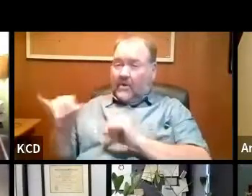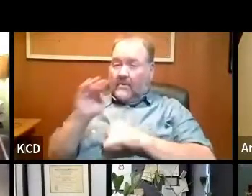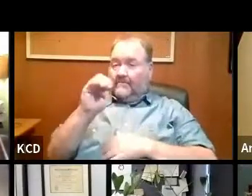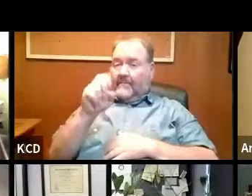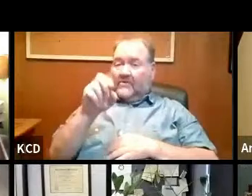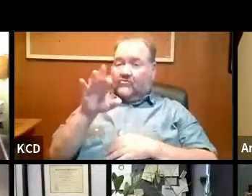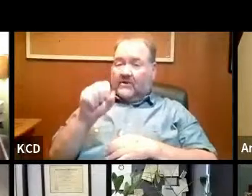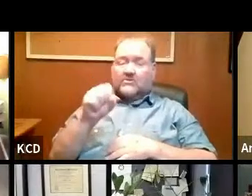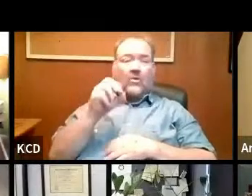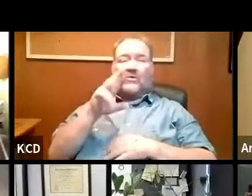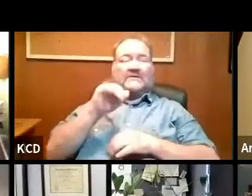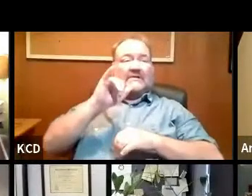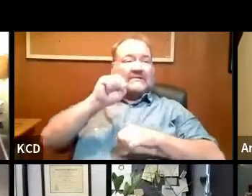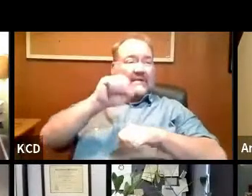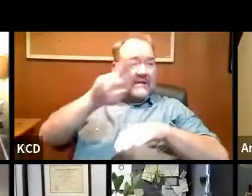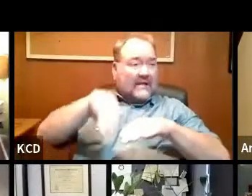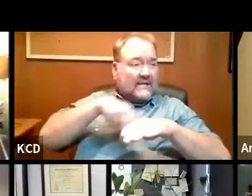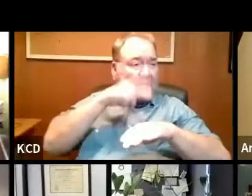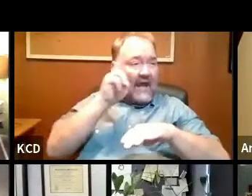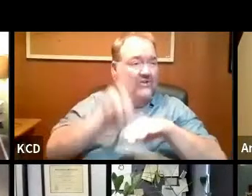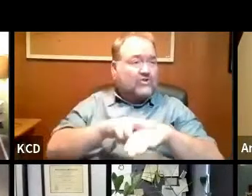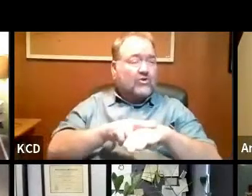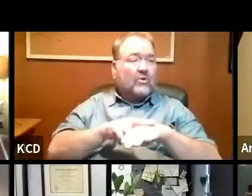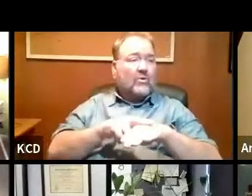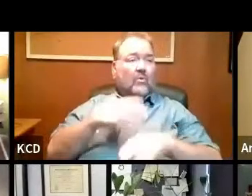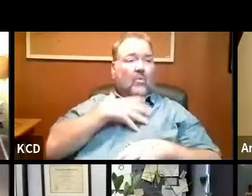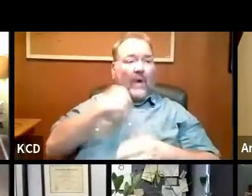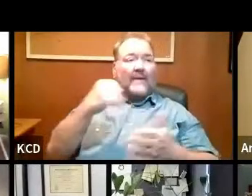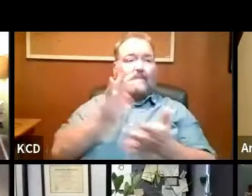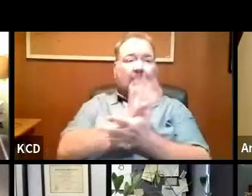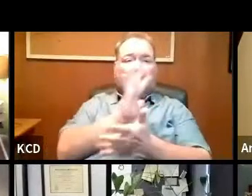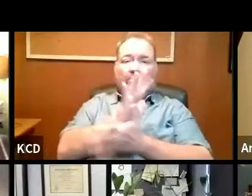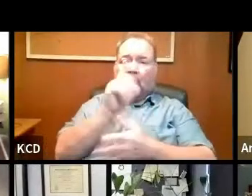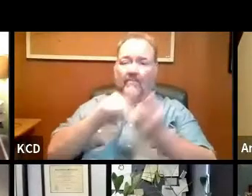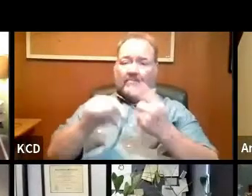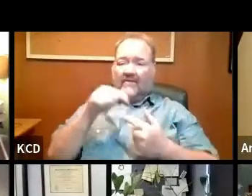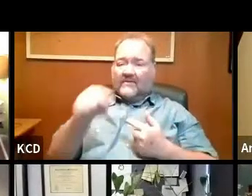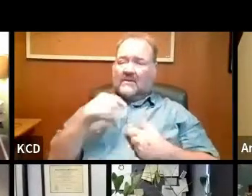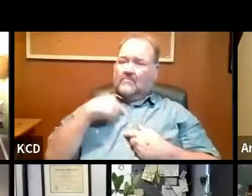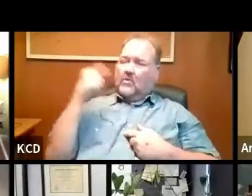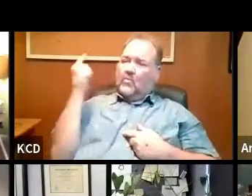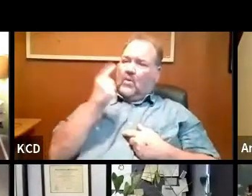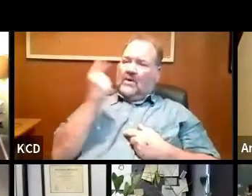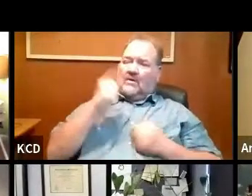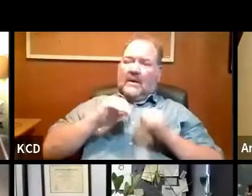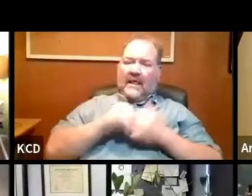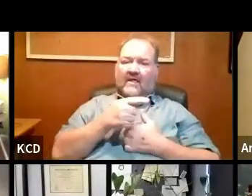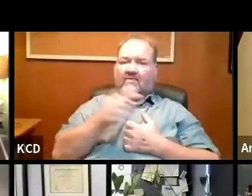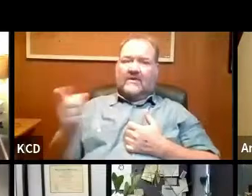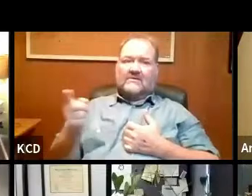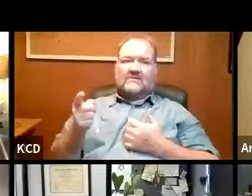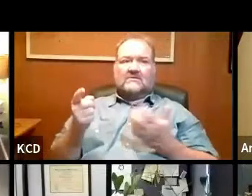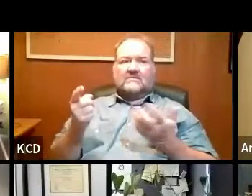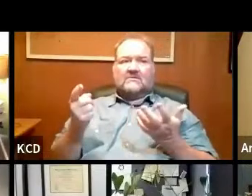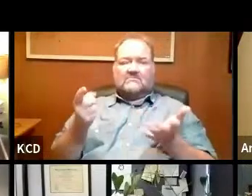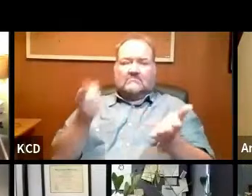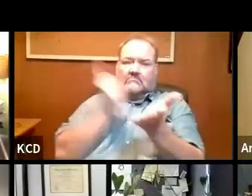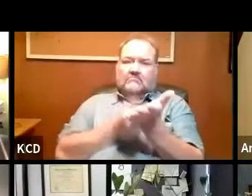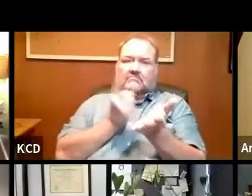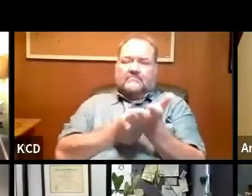a national white paper about this? Just wondering how this is being enacted